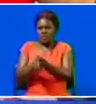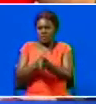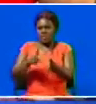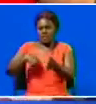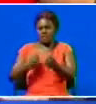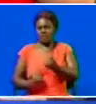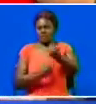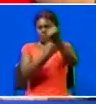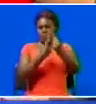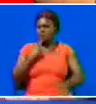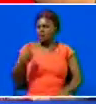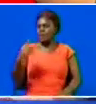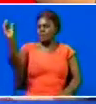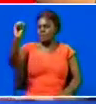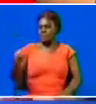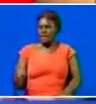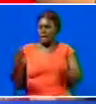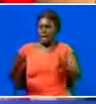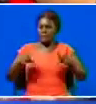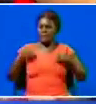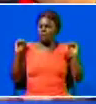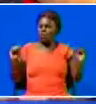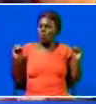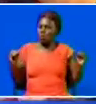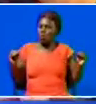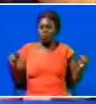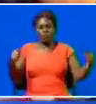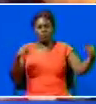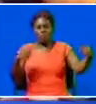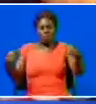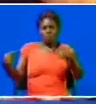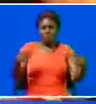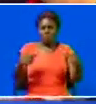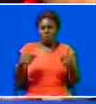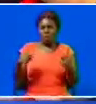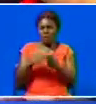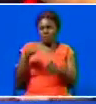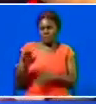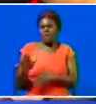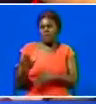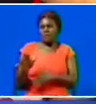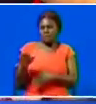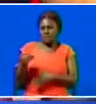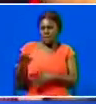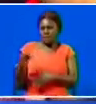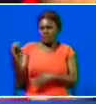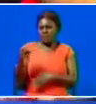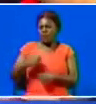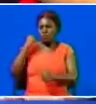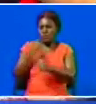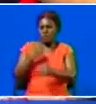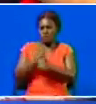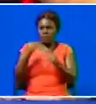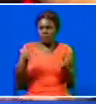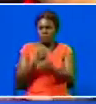him 100%. But what we will not agree is a fight just because he's a civil servant. He